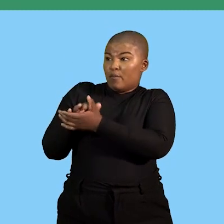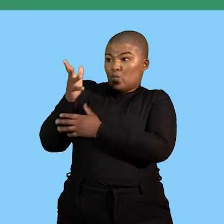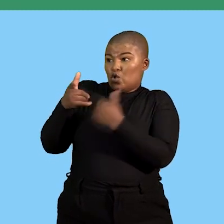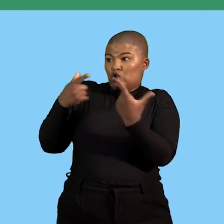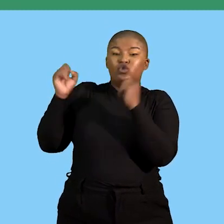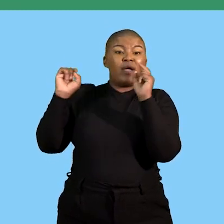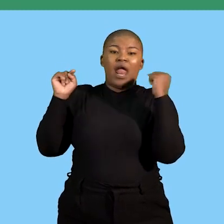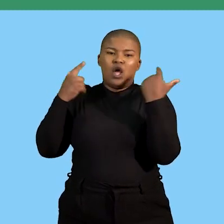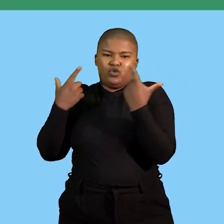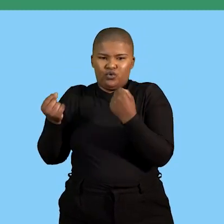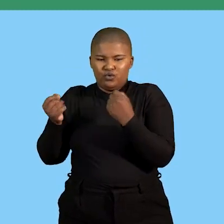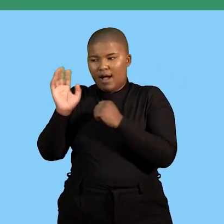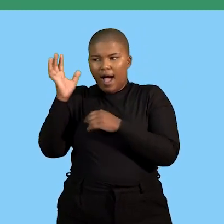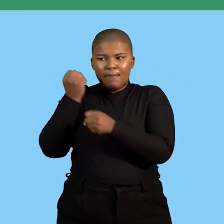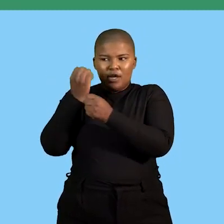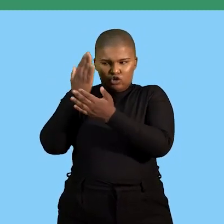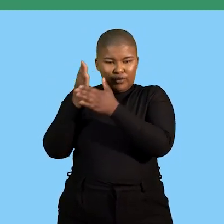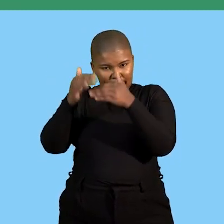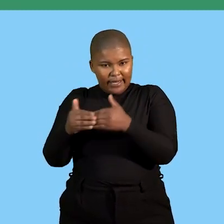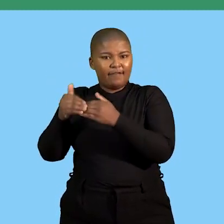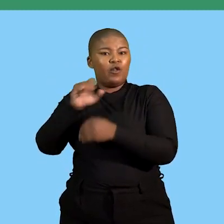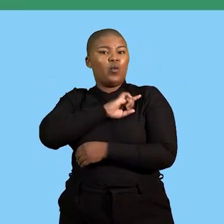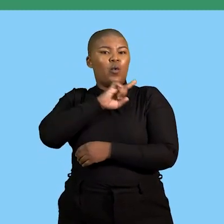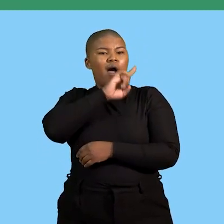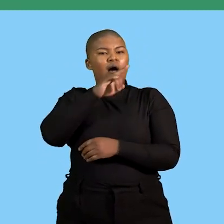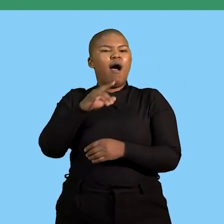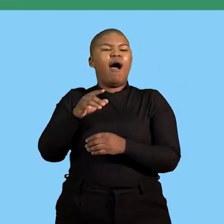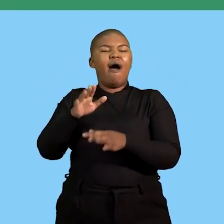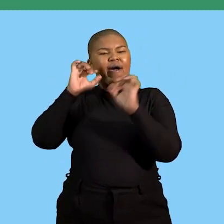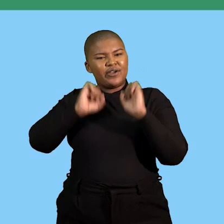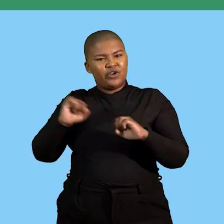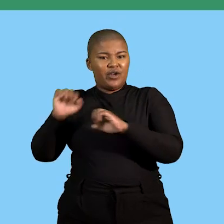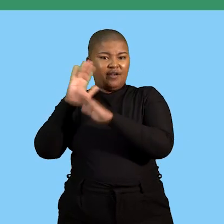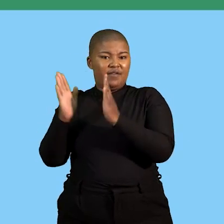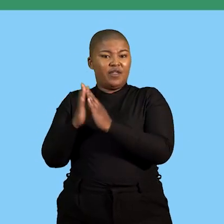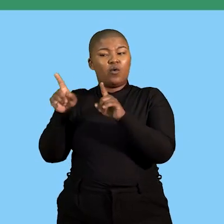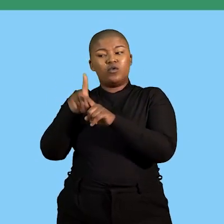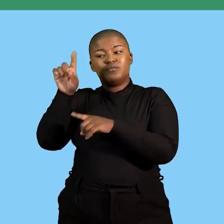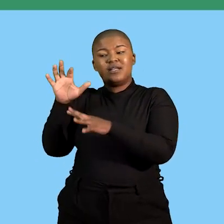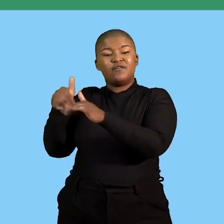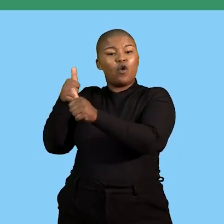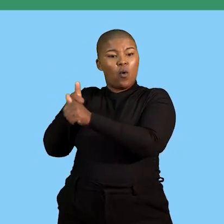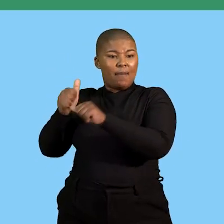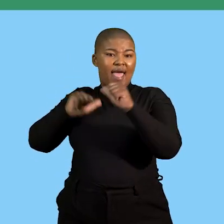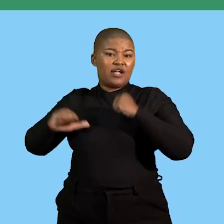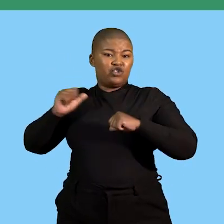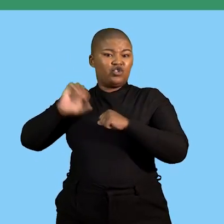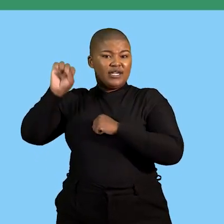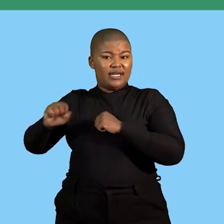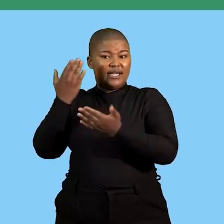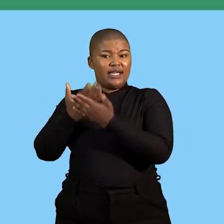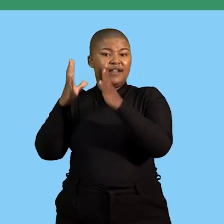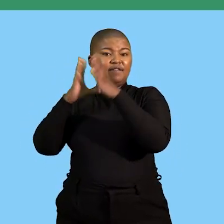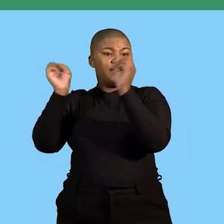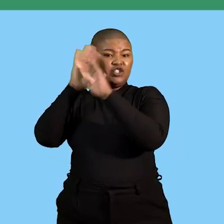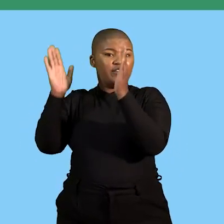that they cannot keep, because Njabulo over-agrees and follow up on his action so that he can complete whatever he